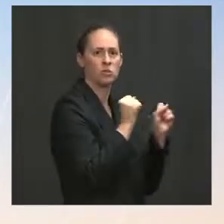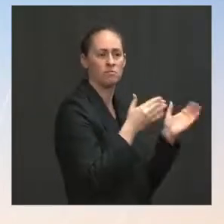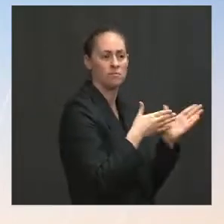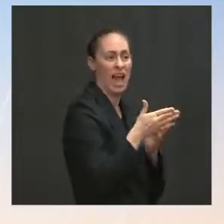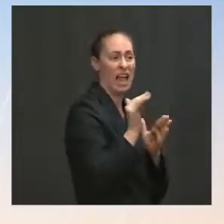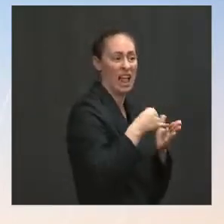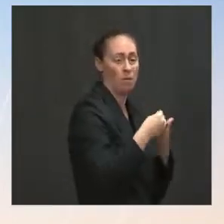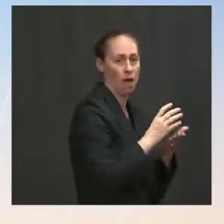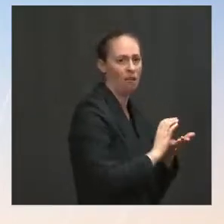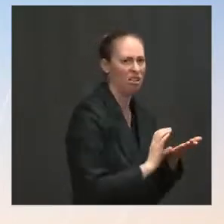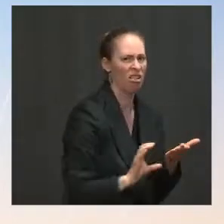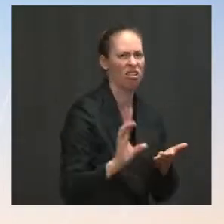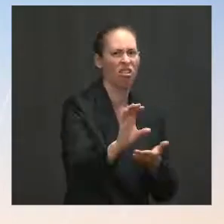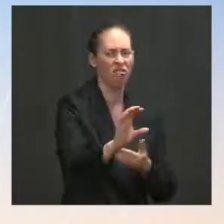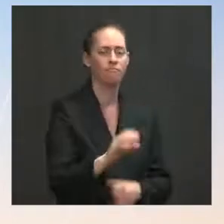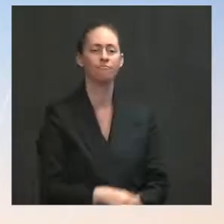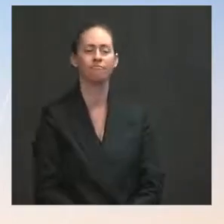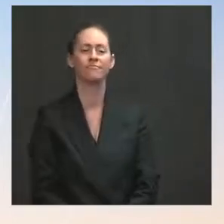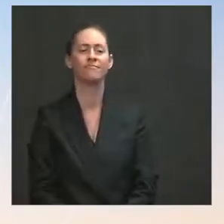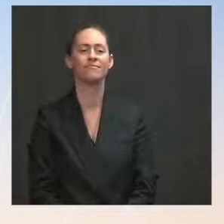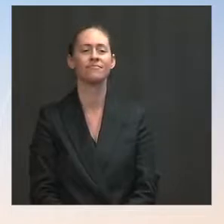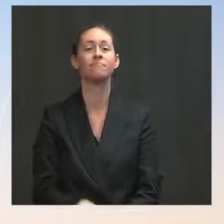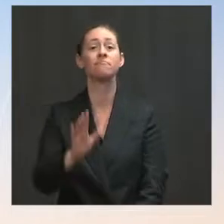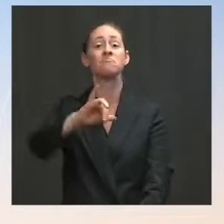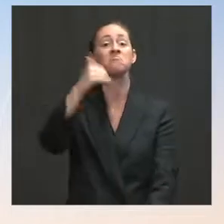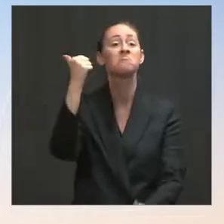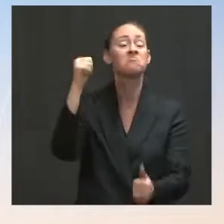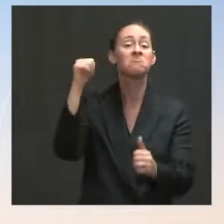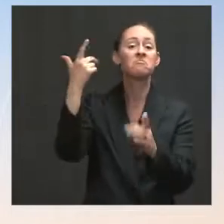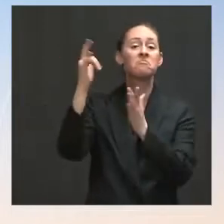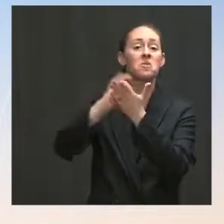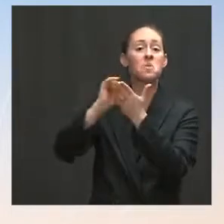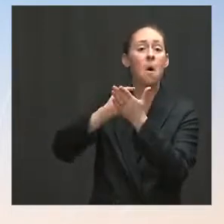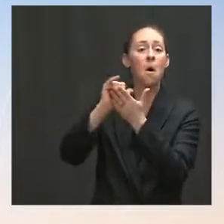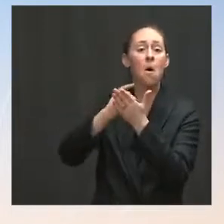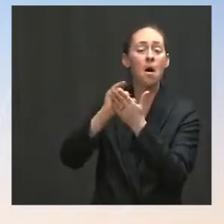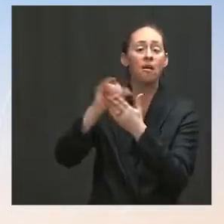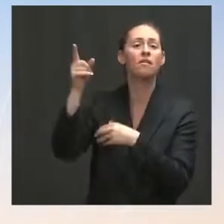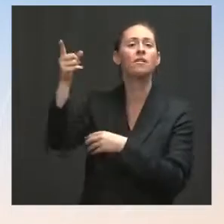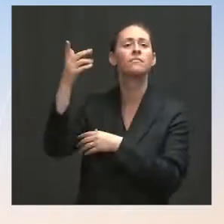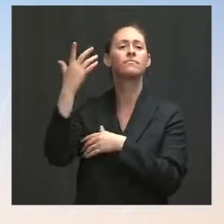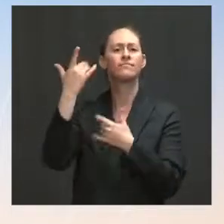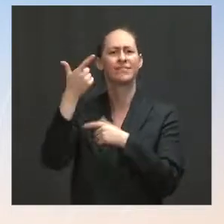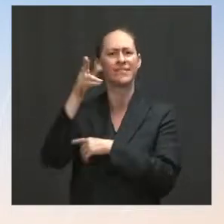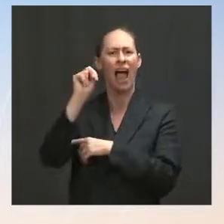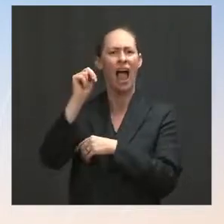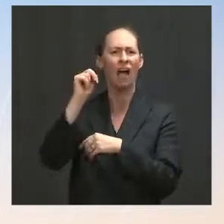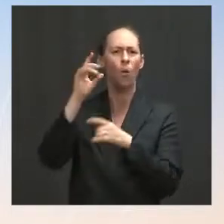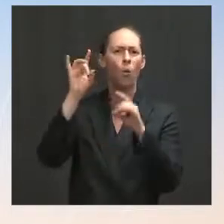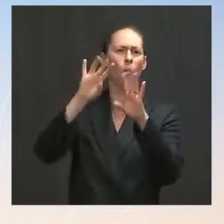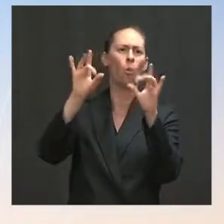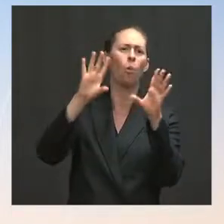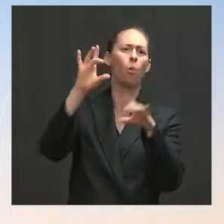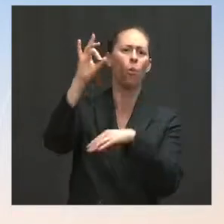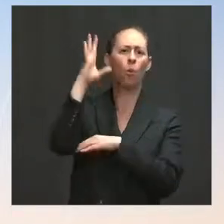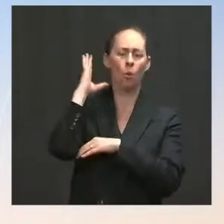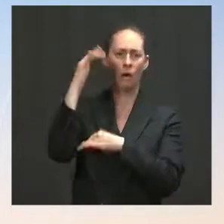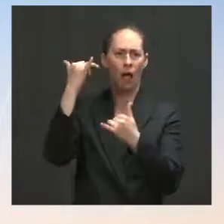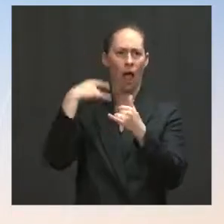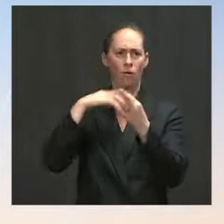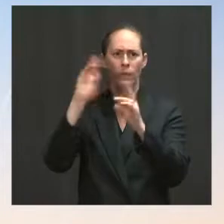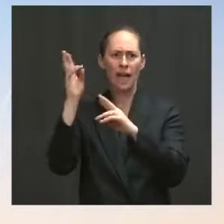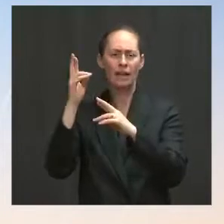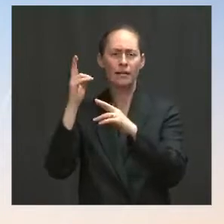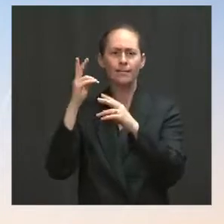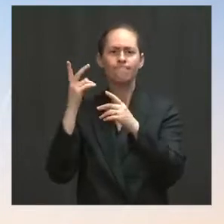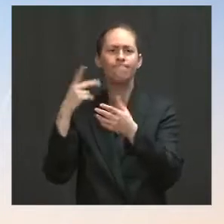hires. In Utica, New York, they announced plans to support gun violence prevention and law enforcement career recruiting efforts. In